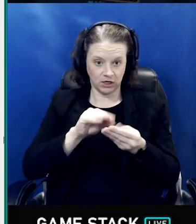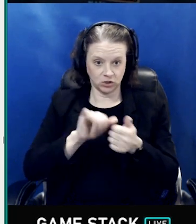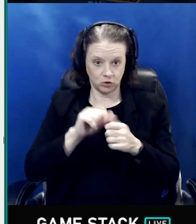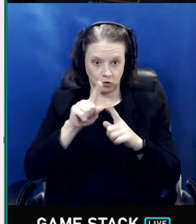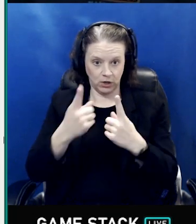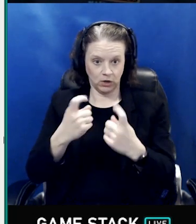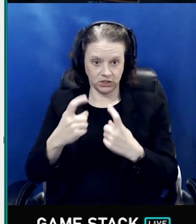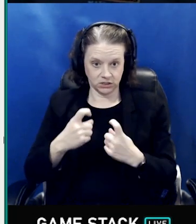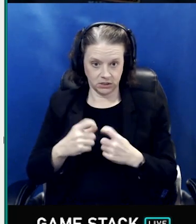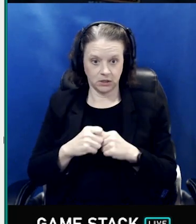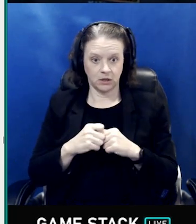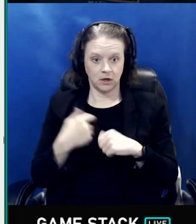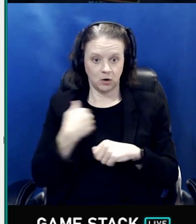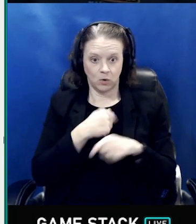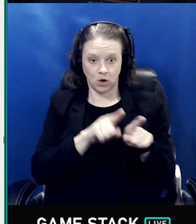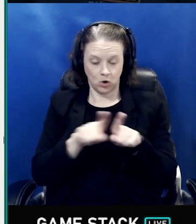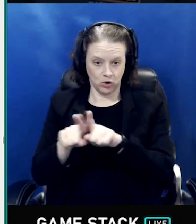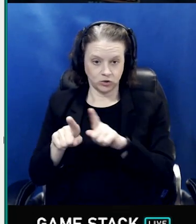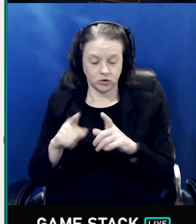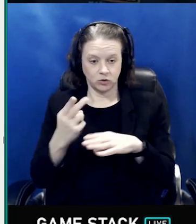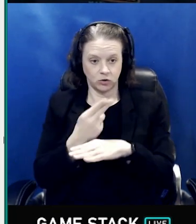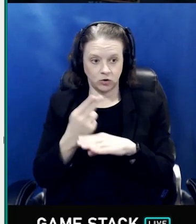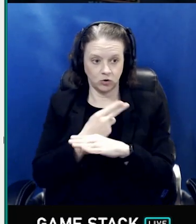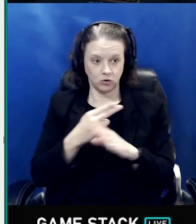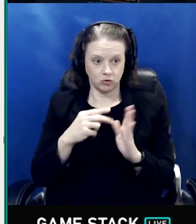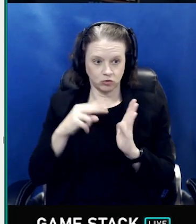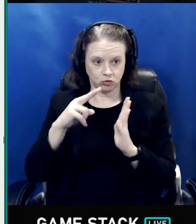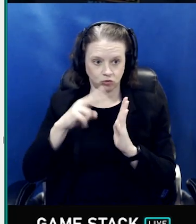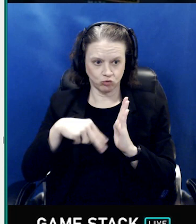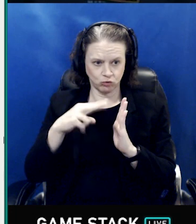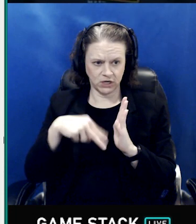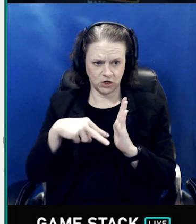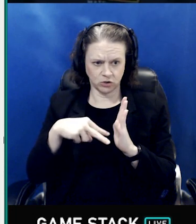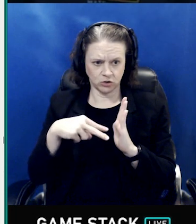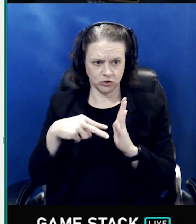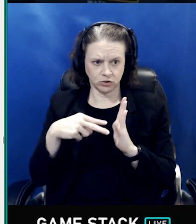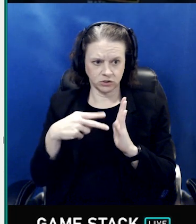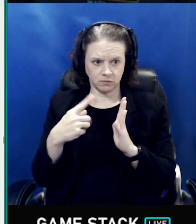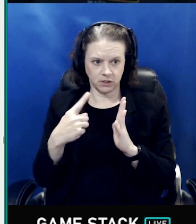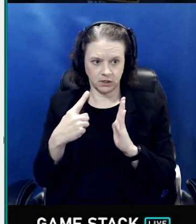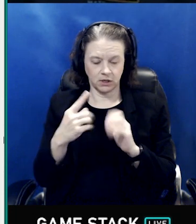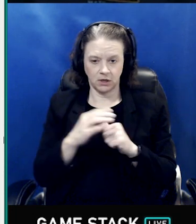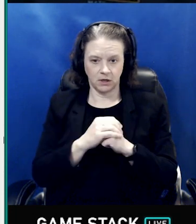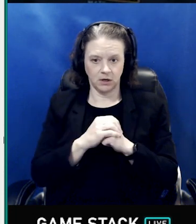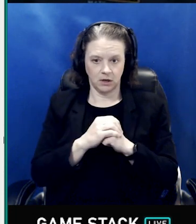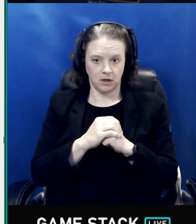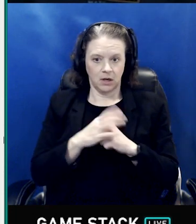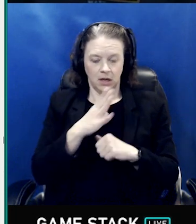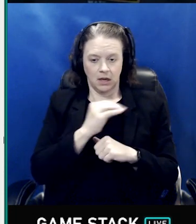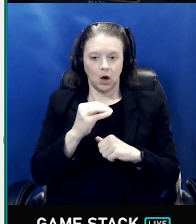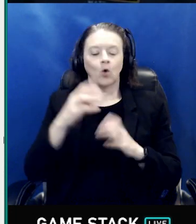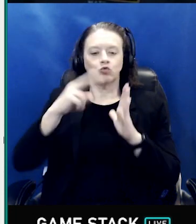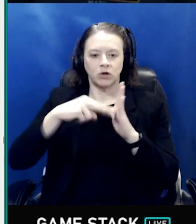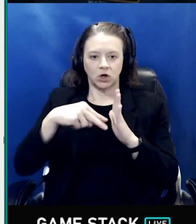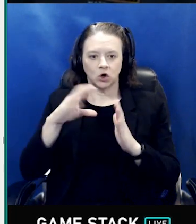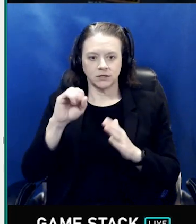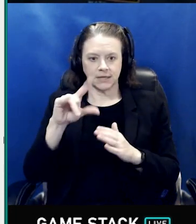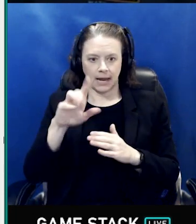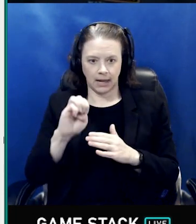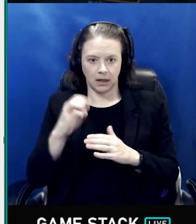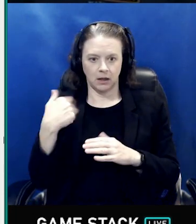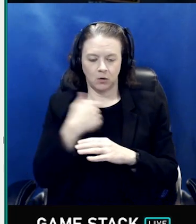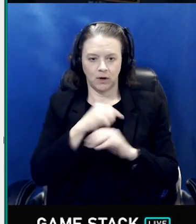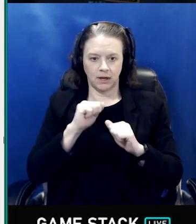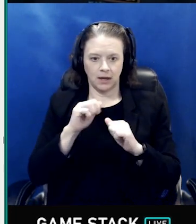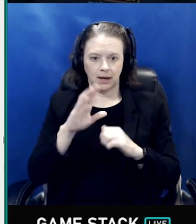Additionally, we also used reader scale for load balancing purpose. You can use reader scale with enabling it in Portal or